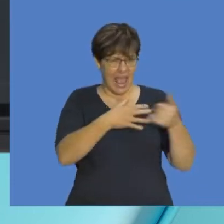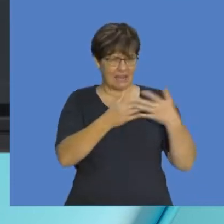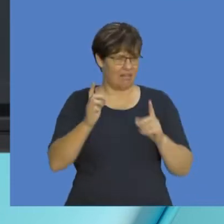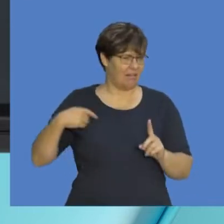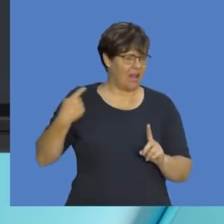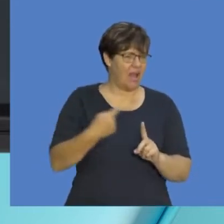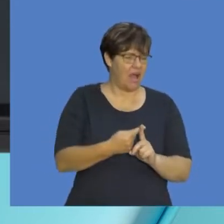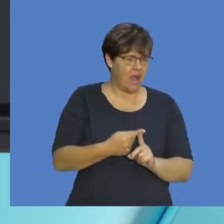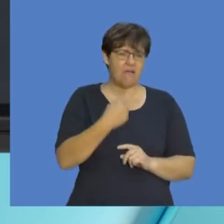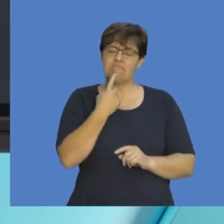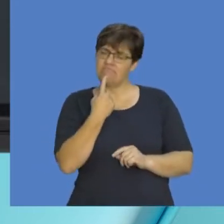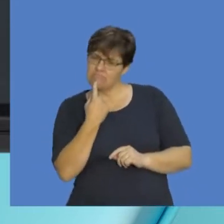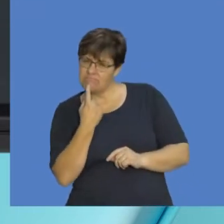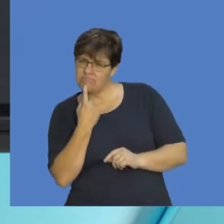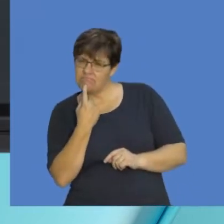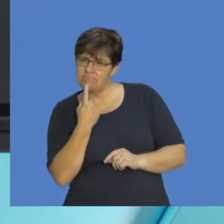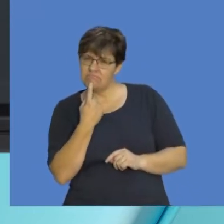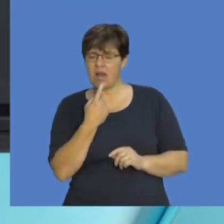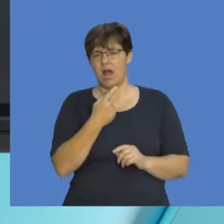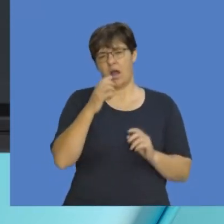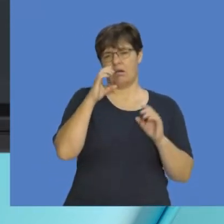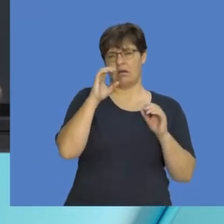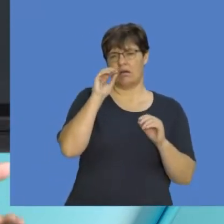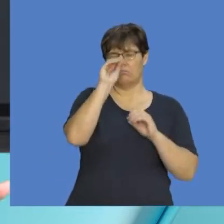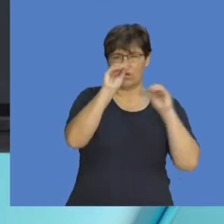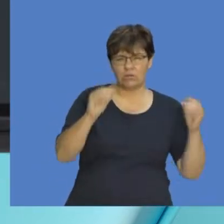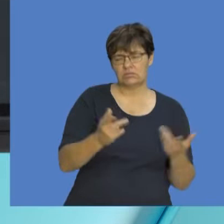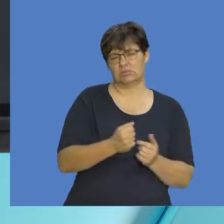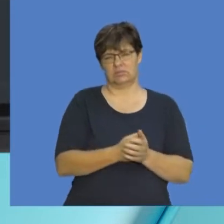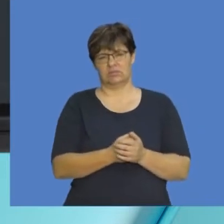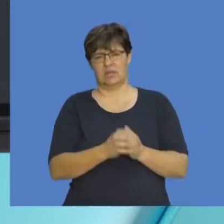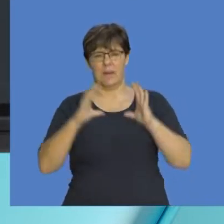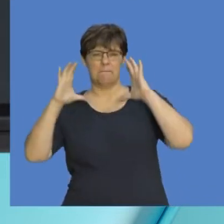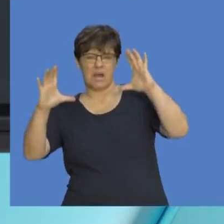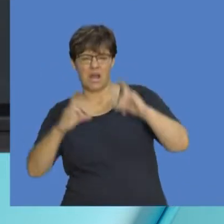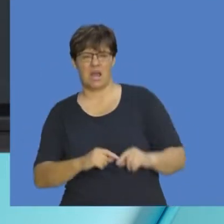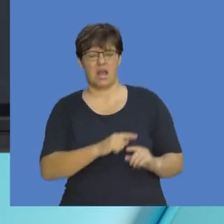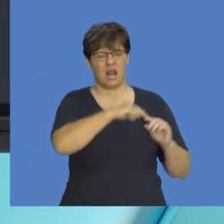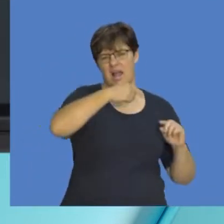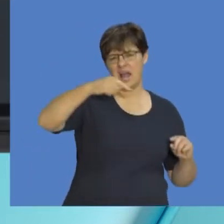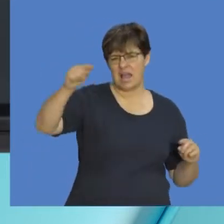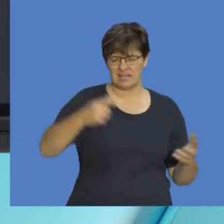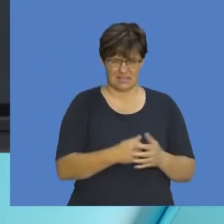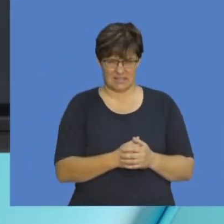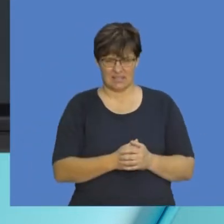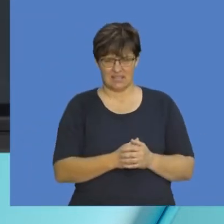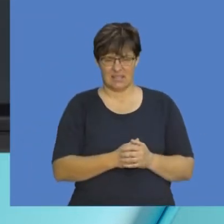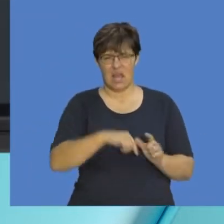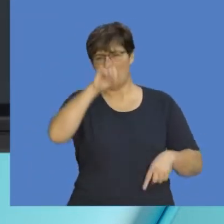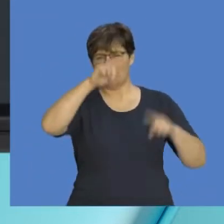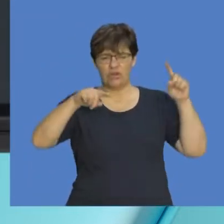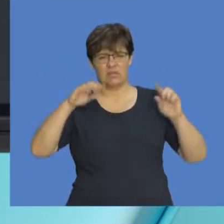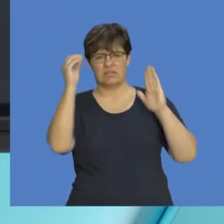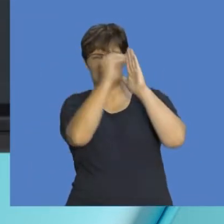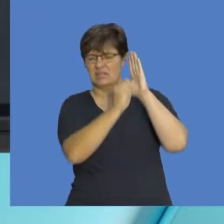so far can be whisker plot, line graph, pie chart, frequency polygon, and represent data